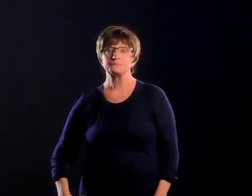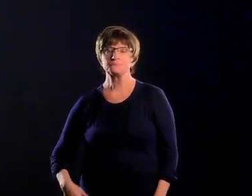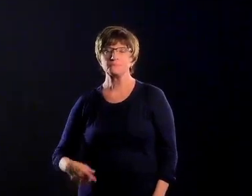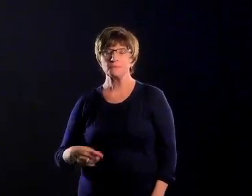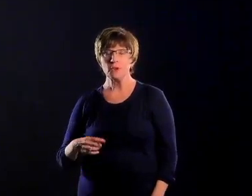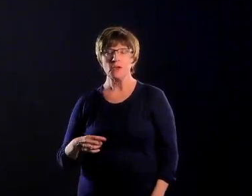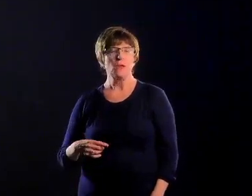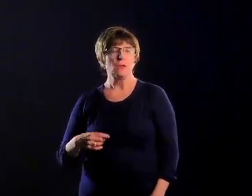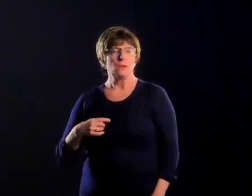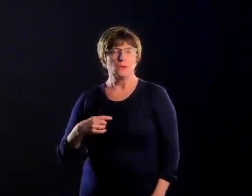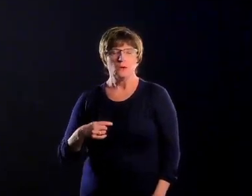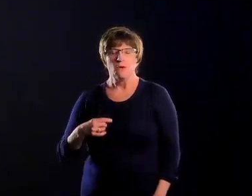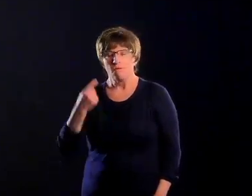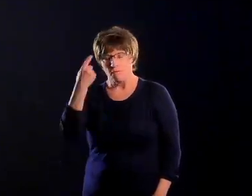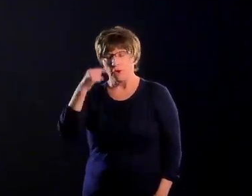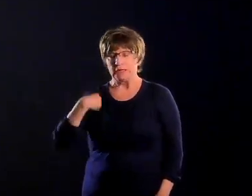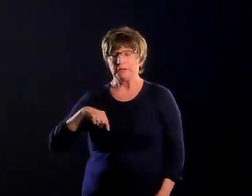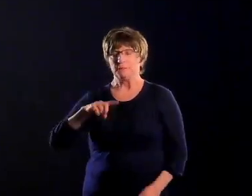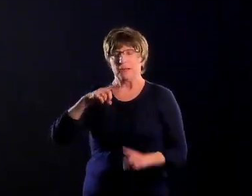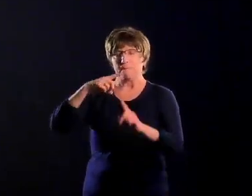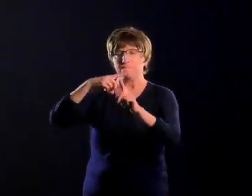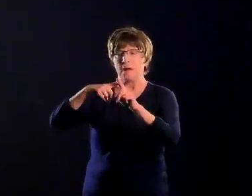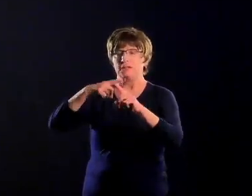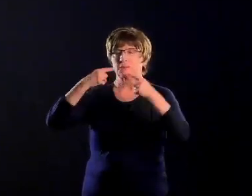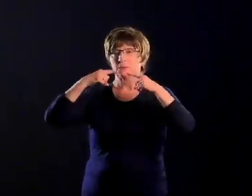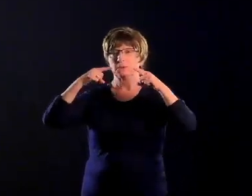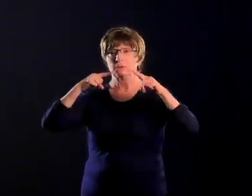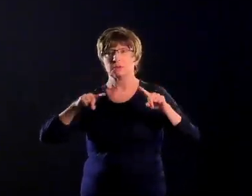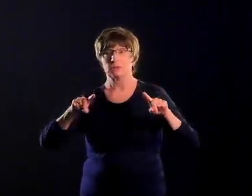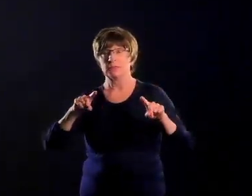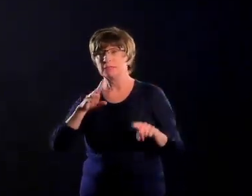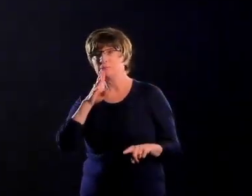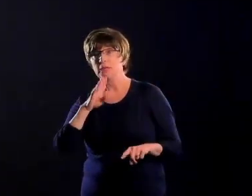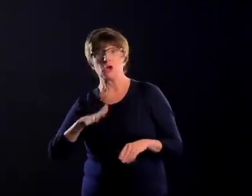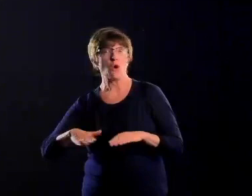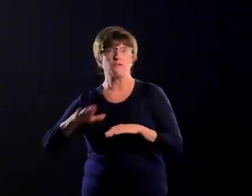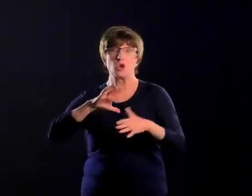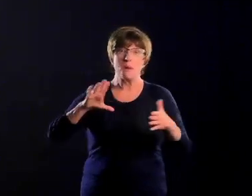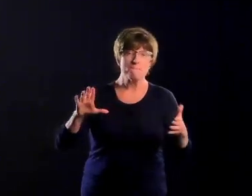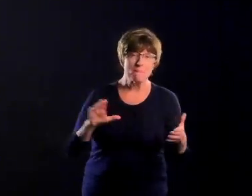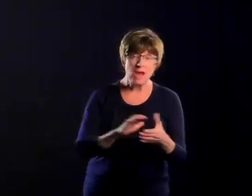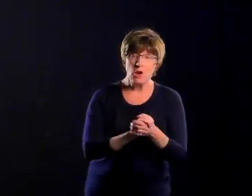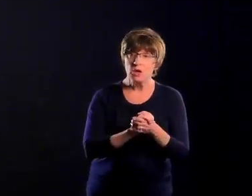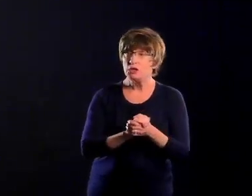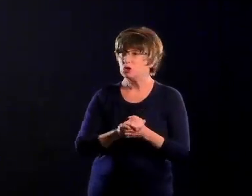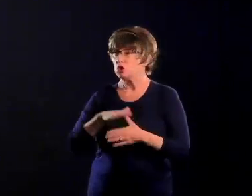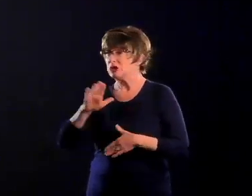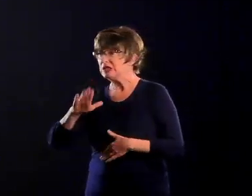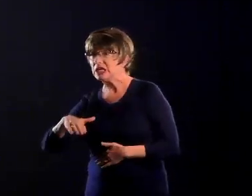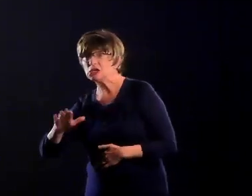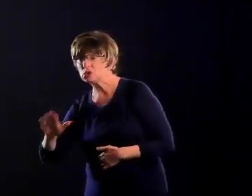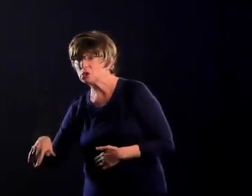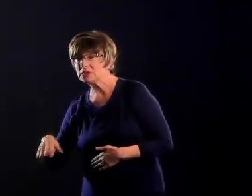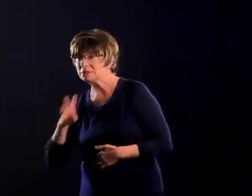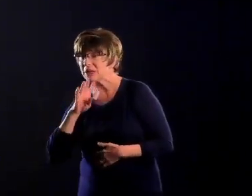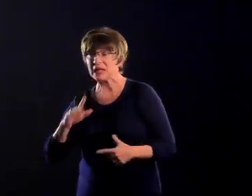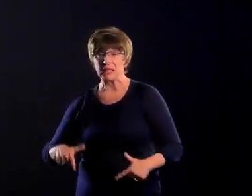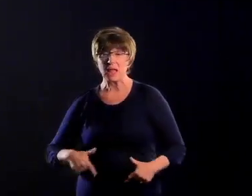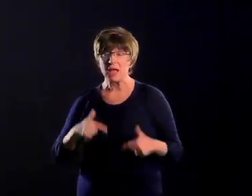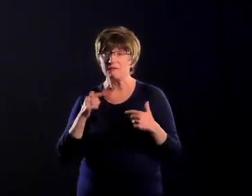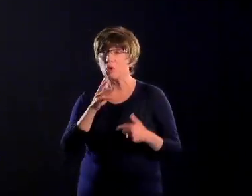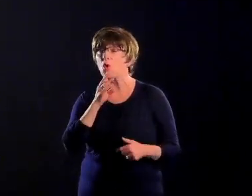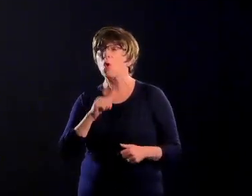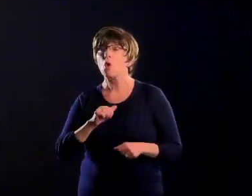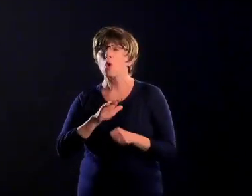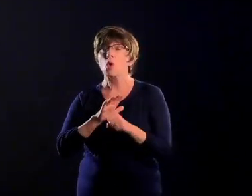positive proclamation, speaking life over your marriage, speaking life over your children. If you're old enough, speaking